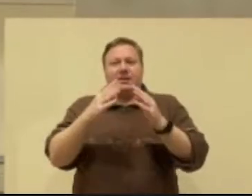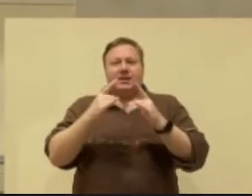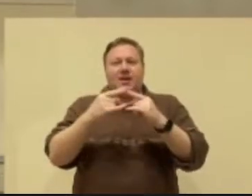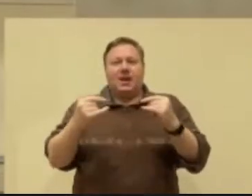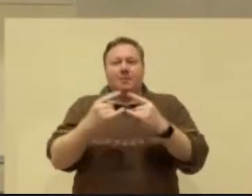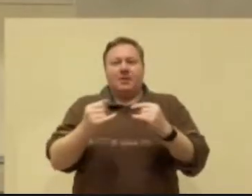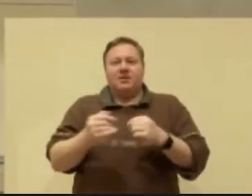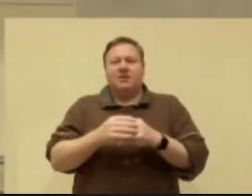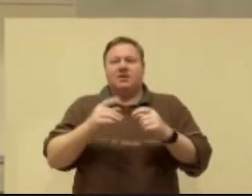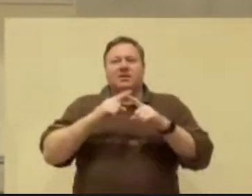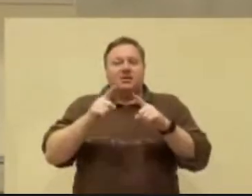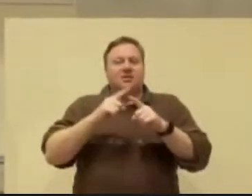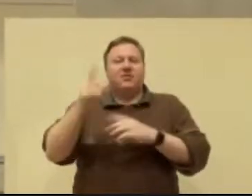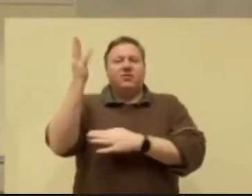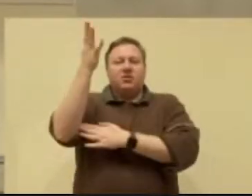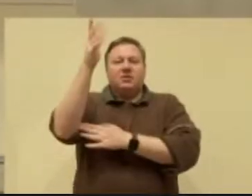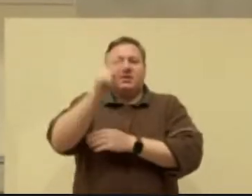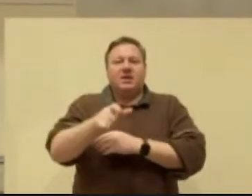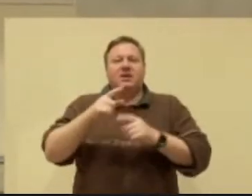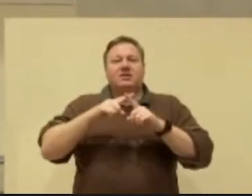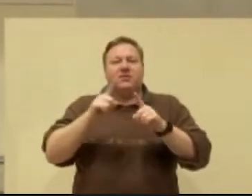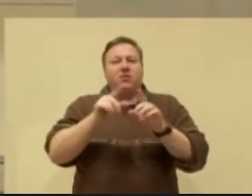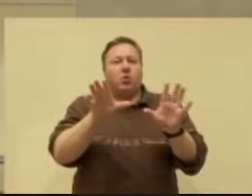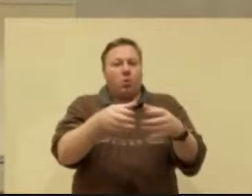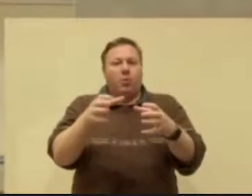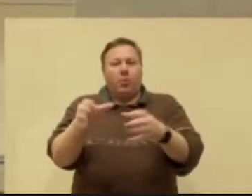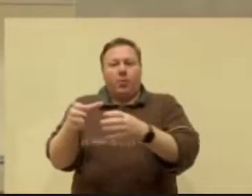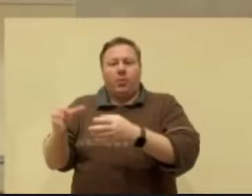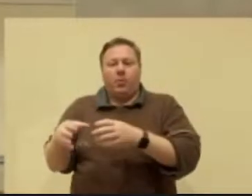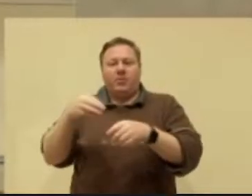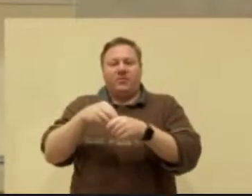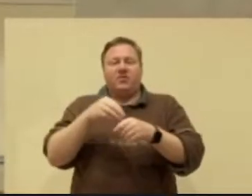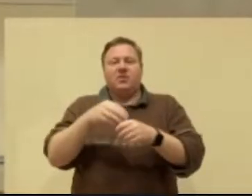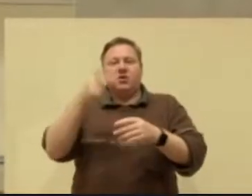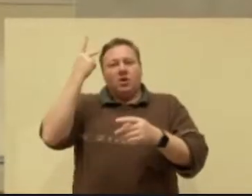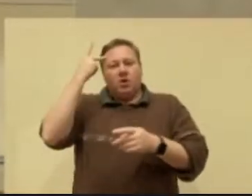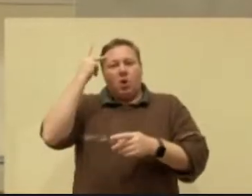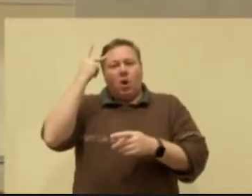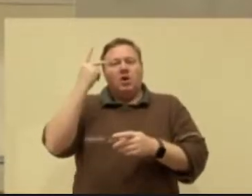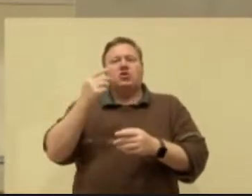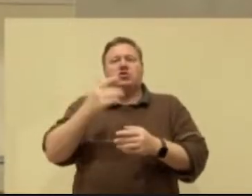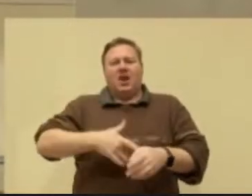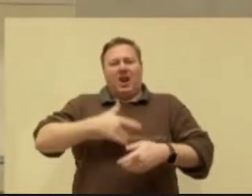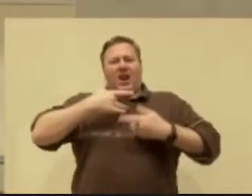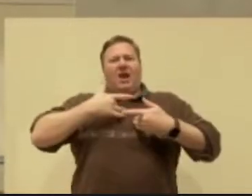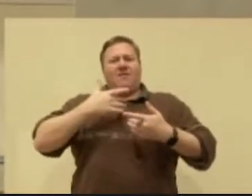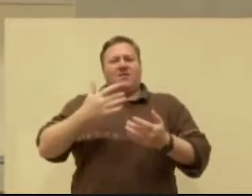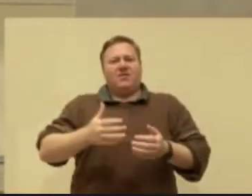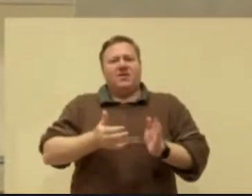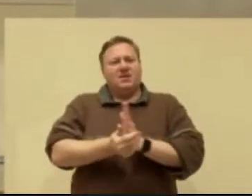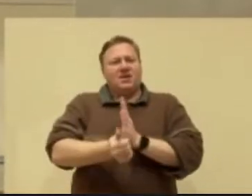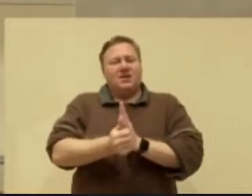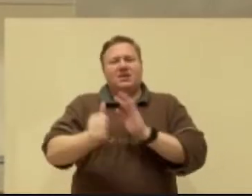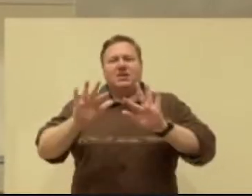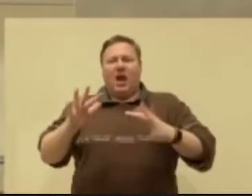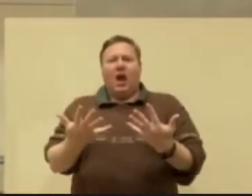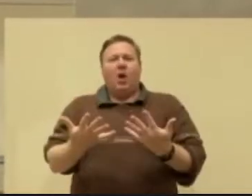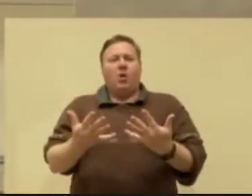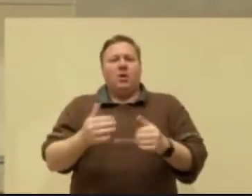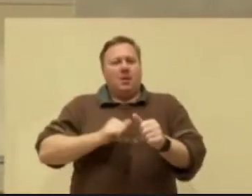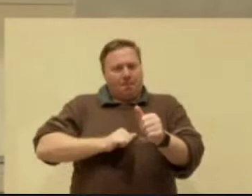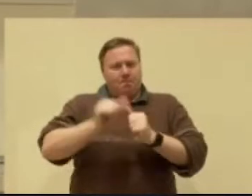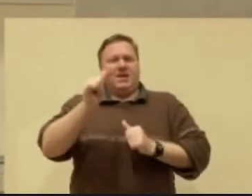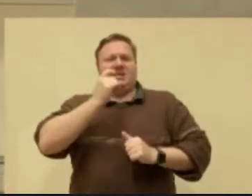speakers from various formations that tries to impart knowledge on life skills on how to become best